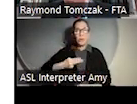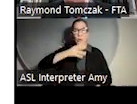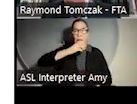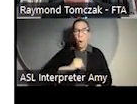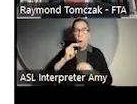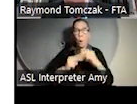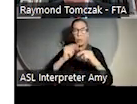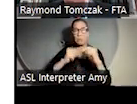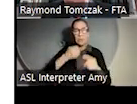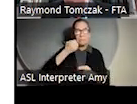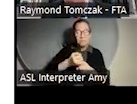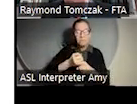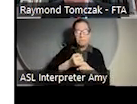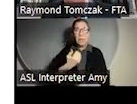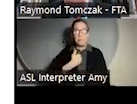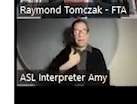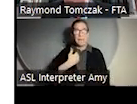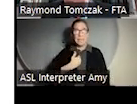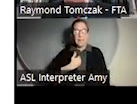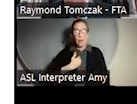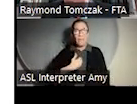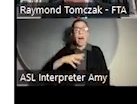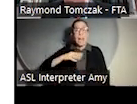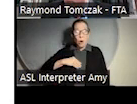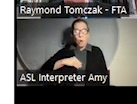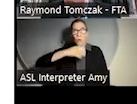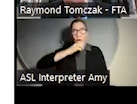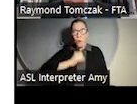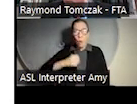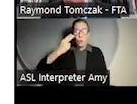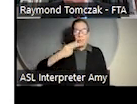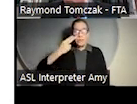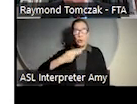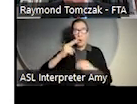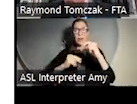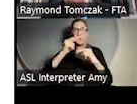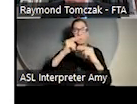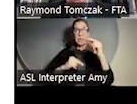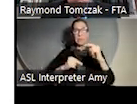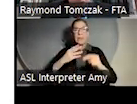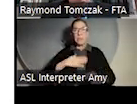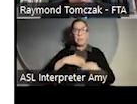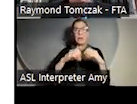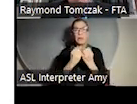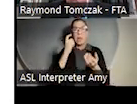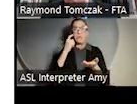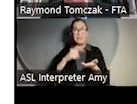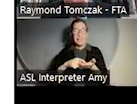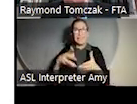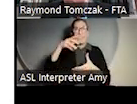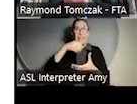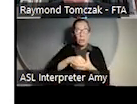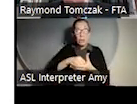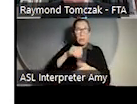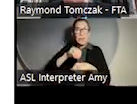owner of adjacent historic properties, CHDC requests that our organization be formally recognized as a consulting party in the programmatic